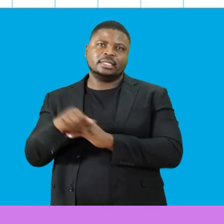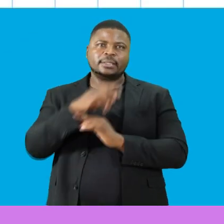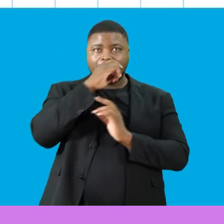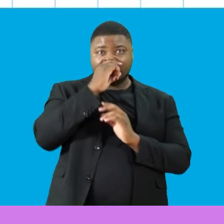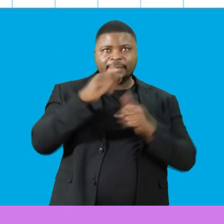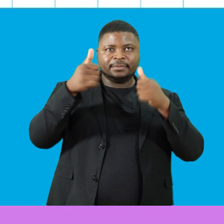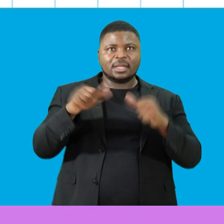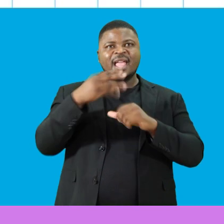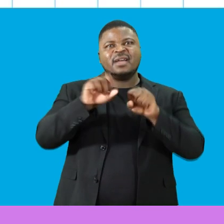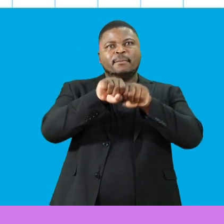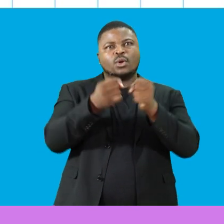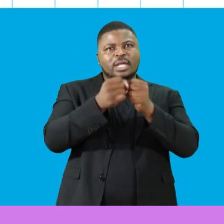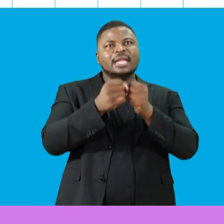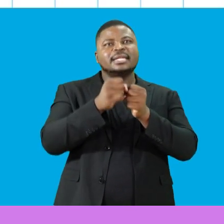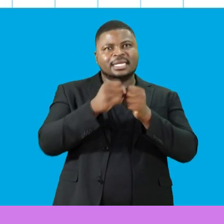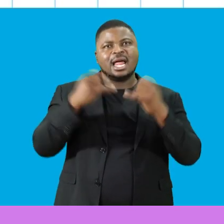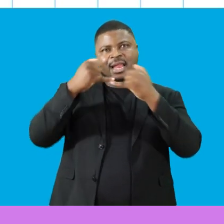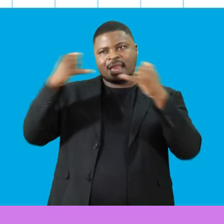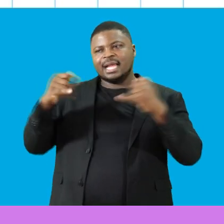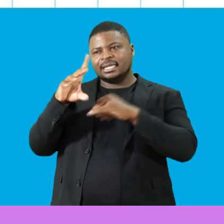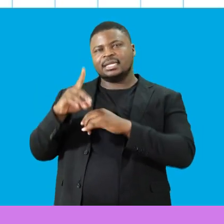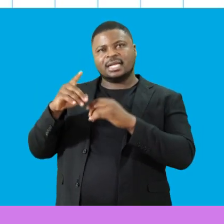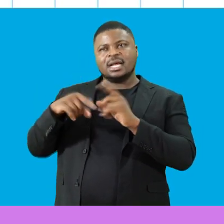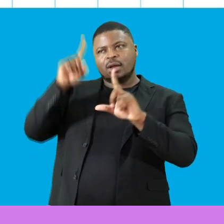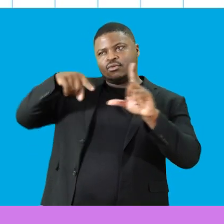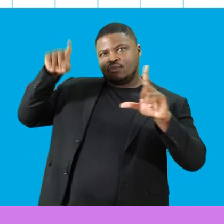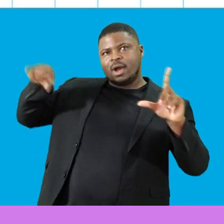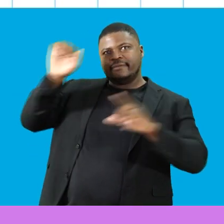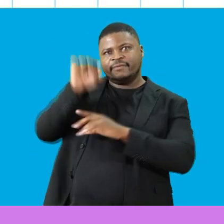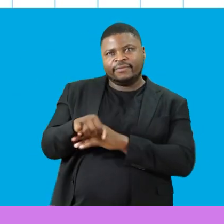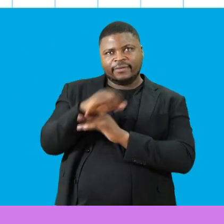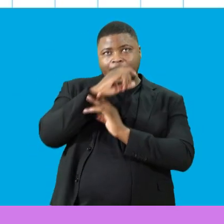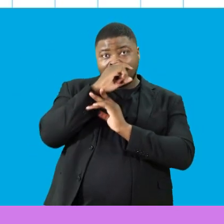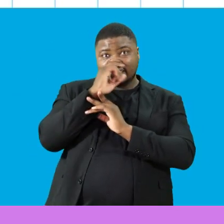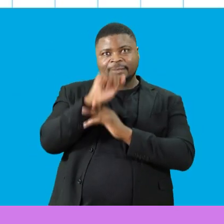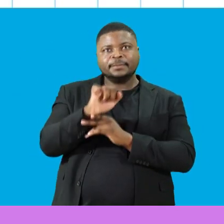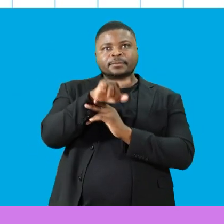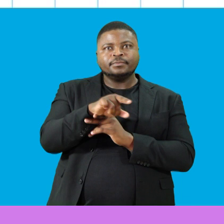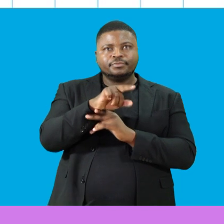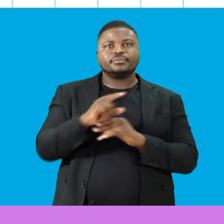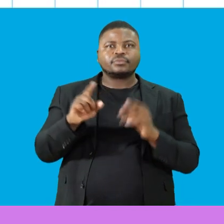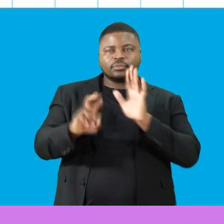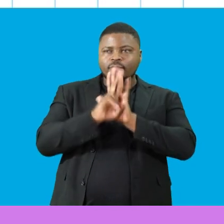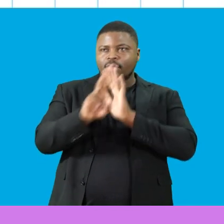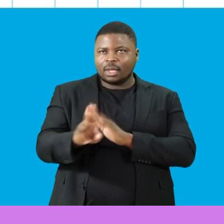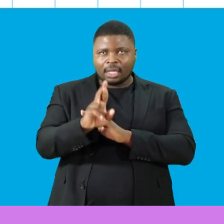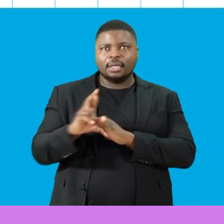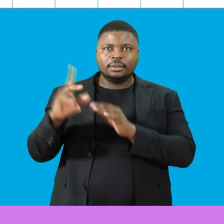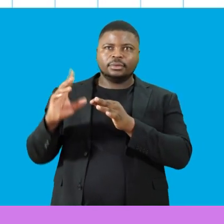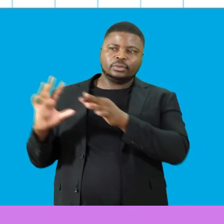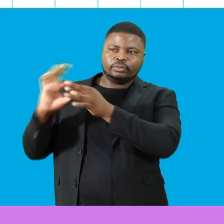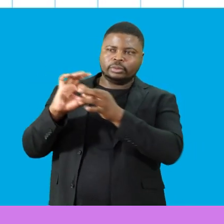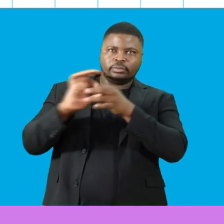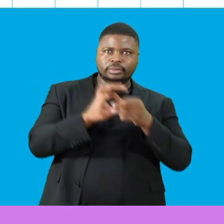showing trends between plotted points used for discrete data, which is represented by not joining the plotted